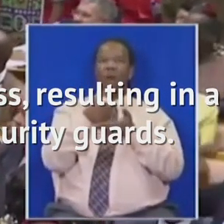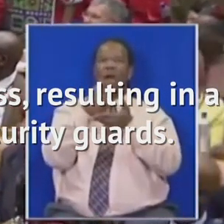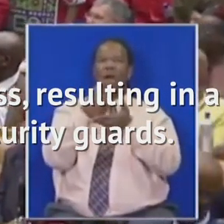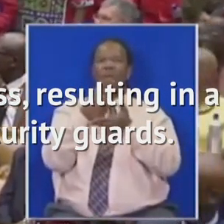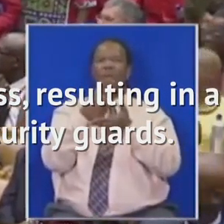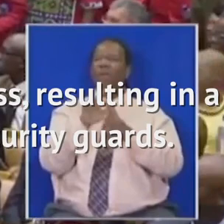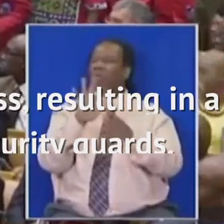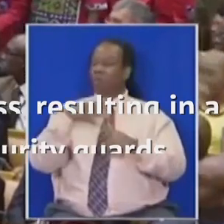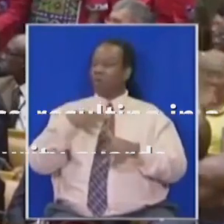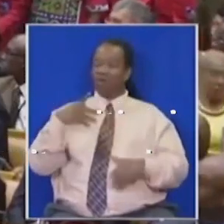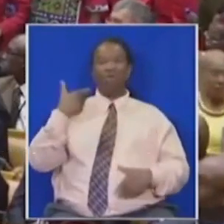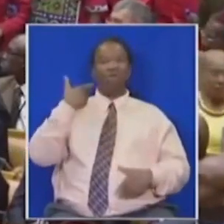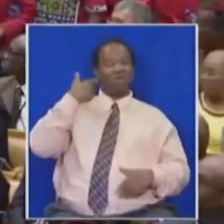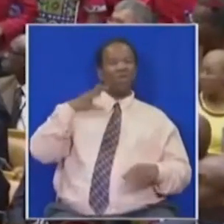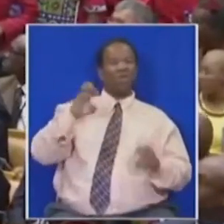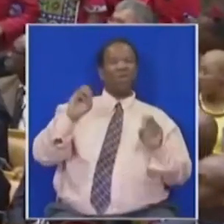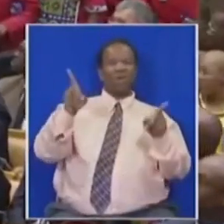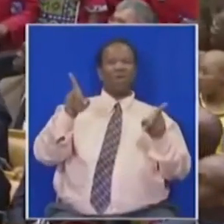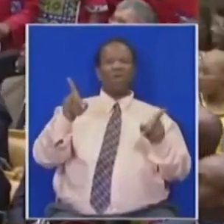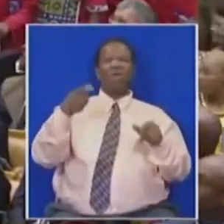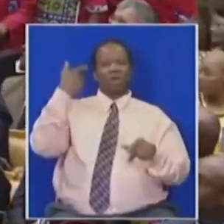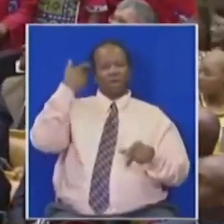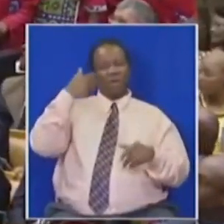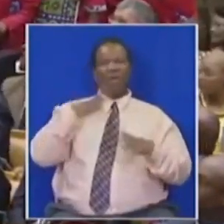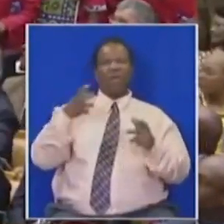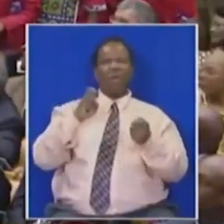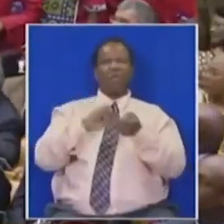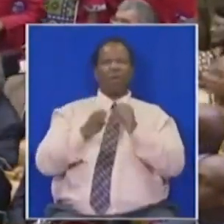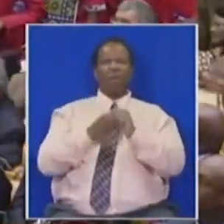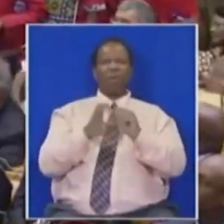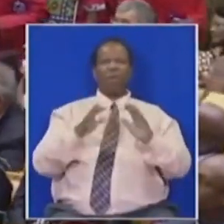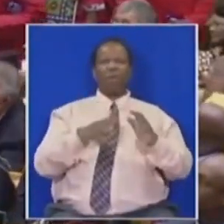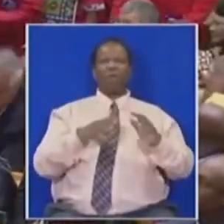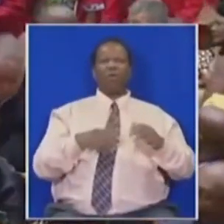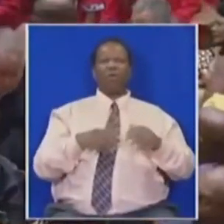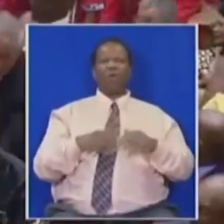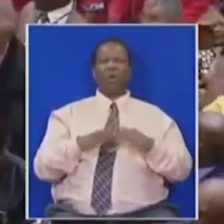me. Just kill me. There's no problem. Kill me.